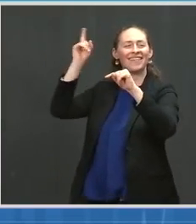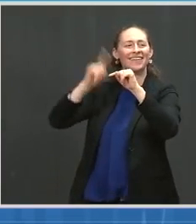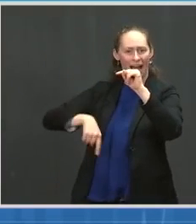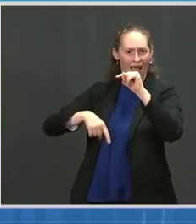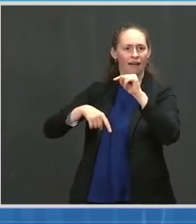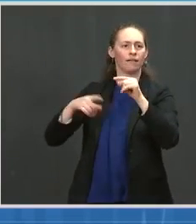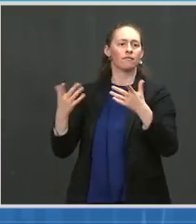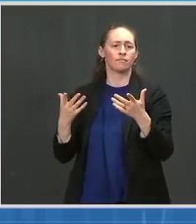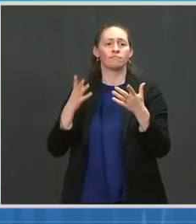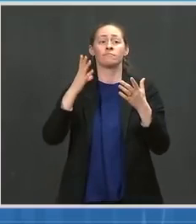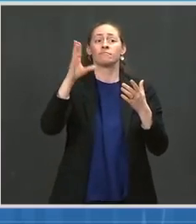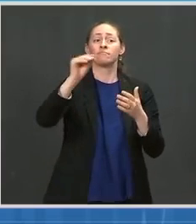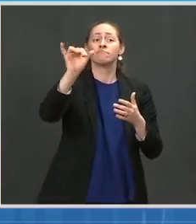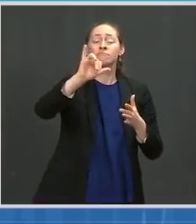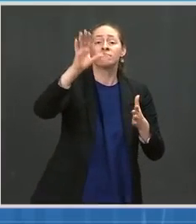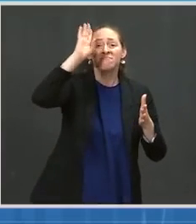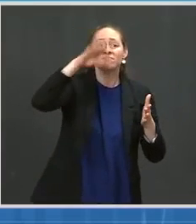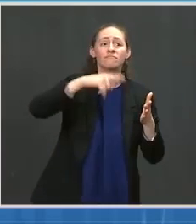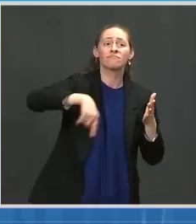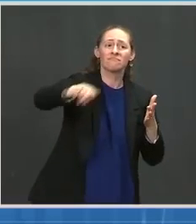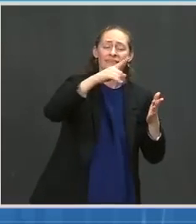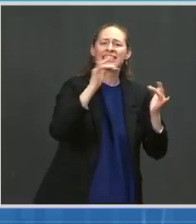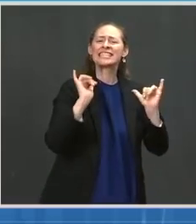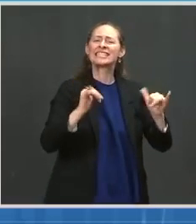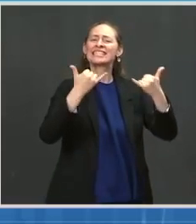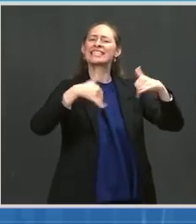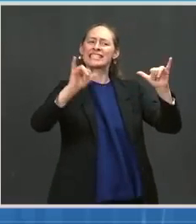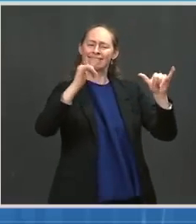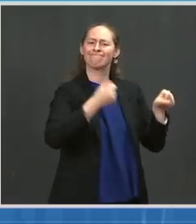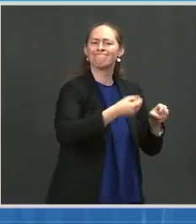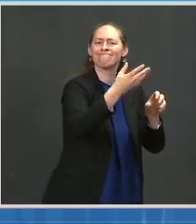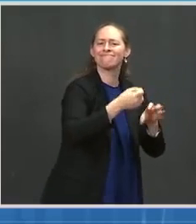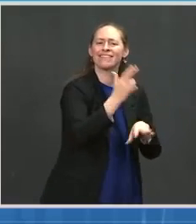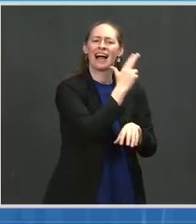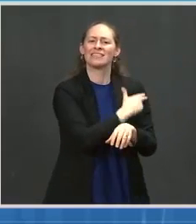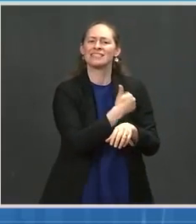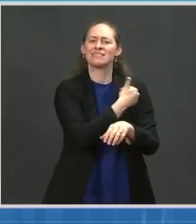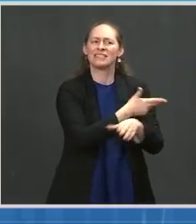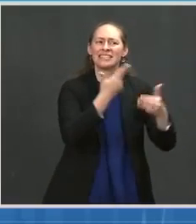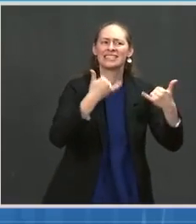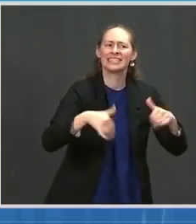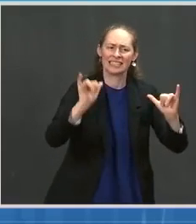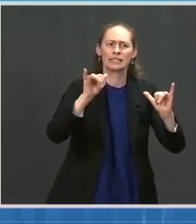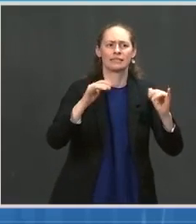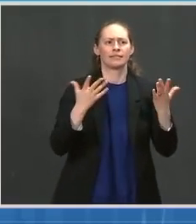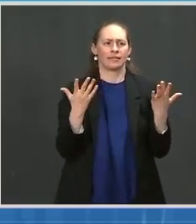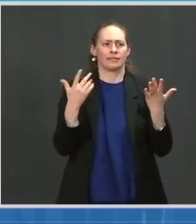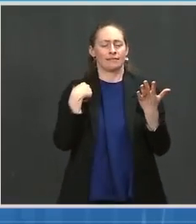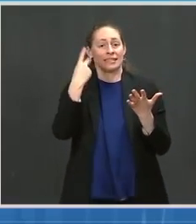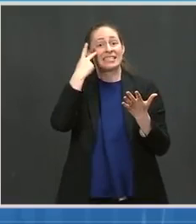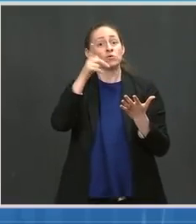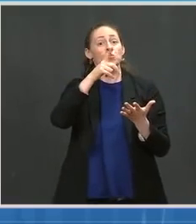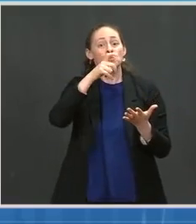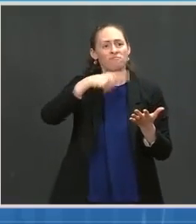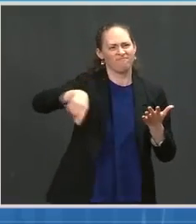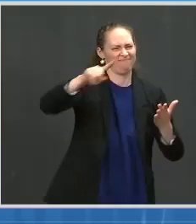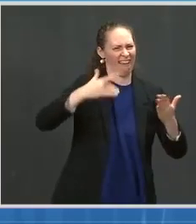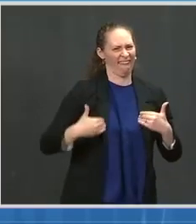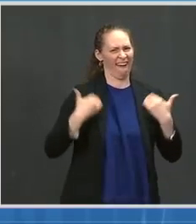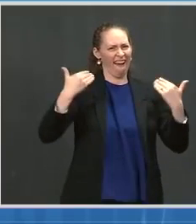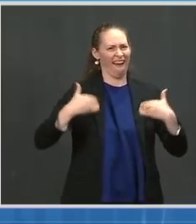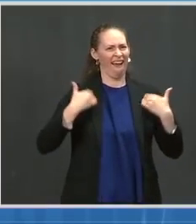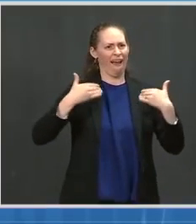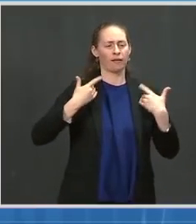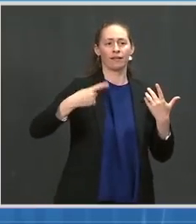emergency room visits are up, and as I've highlighted through the week, we are seeing these increases in younger adults, most of whom have